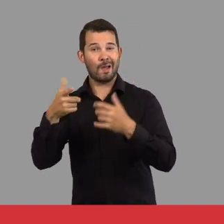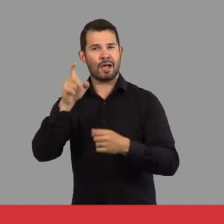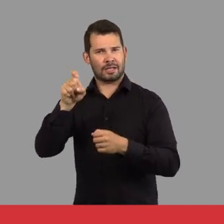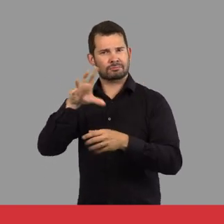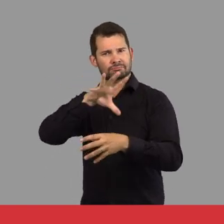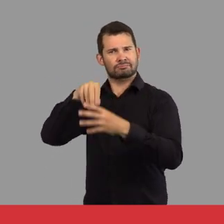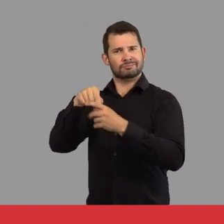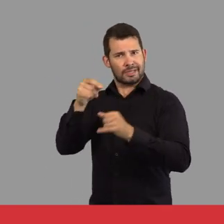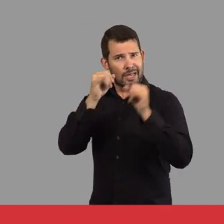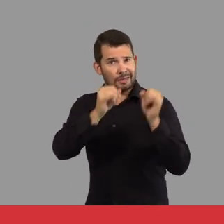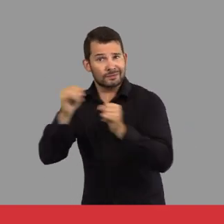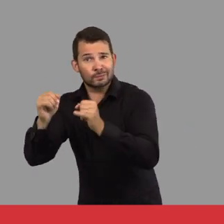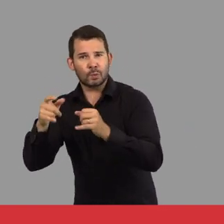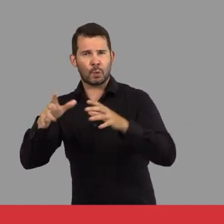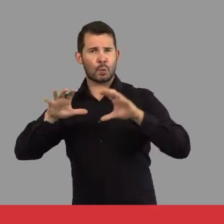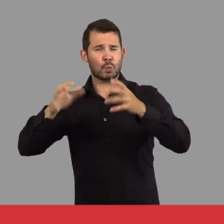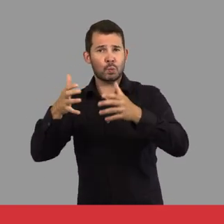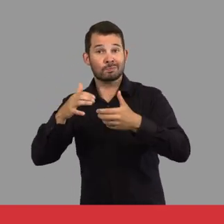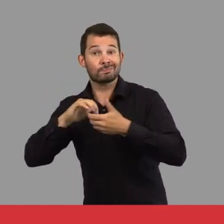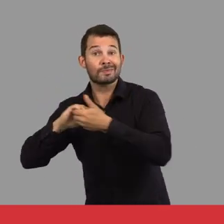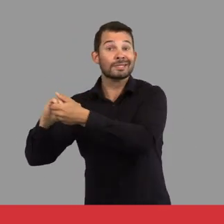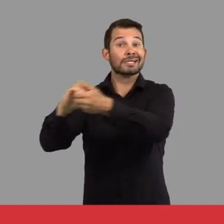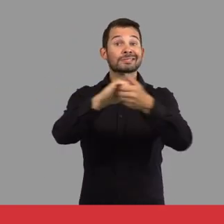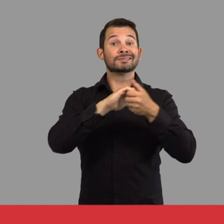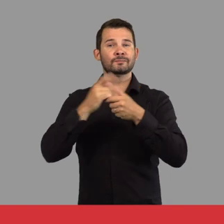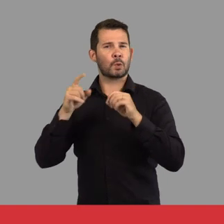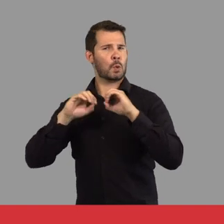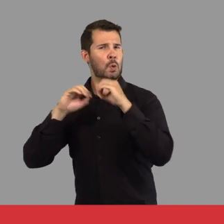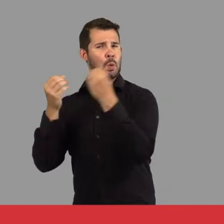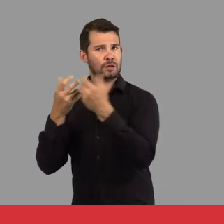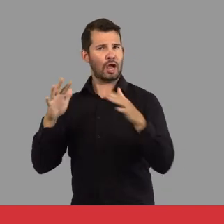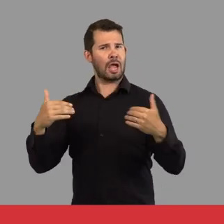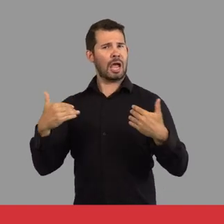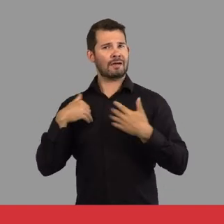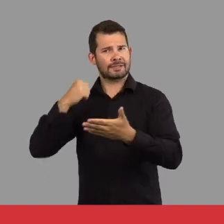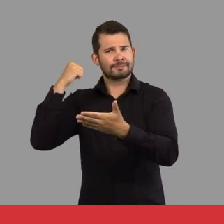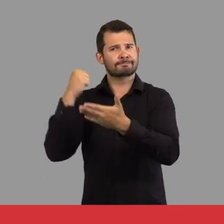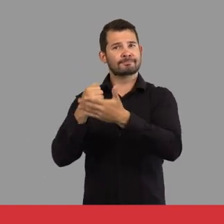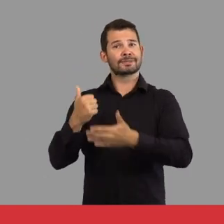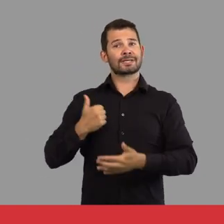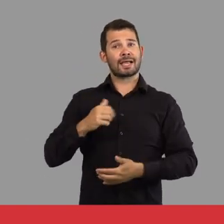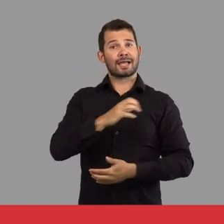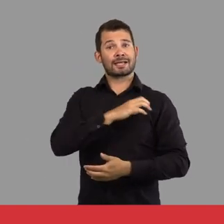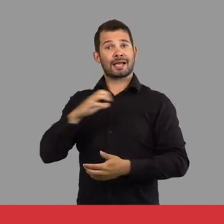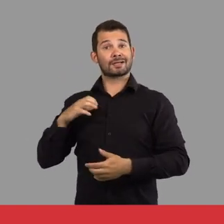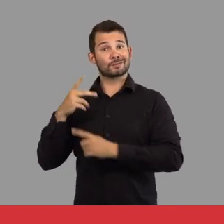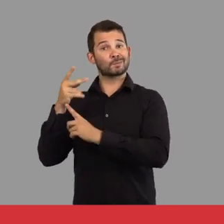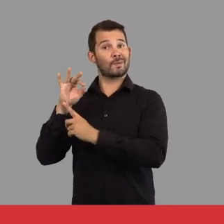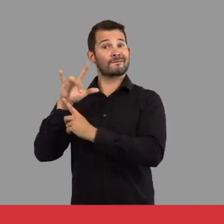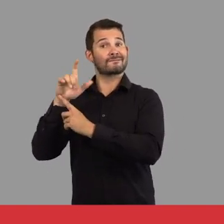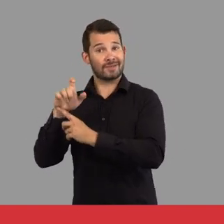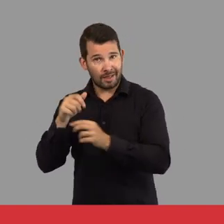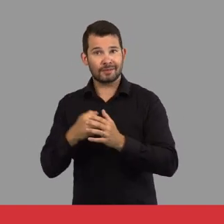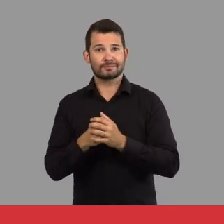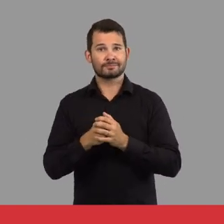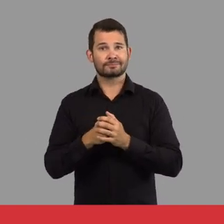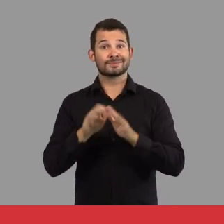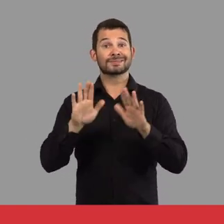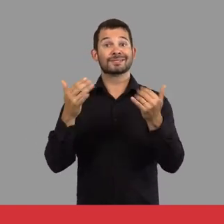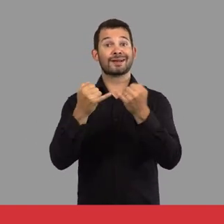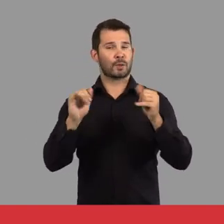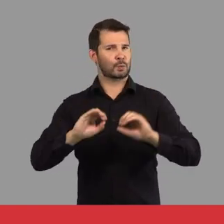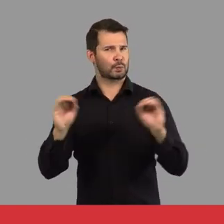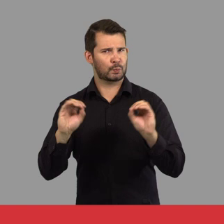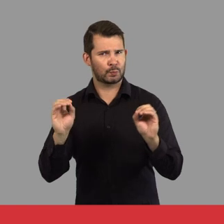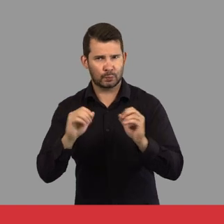To apply, you need to be an individual, group, collective, or organization with a validated Canada Council profile.